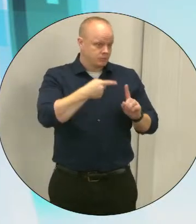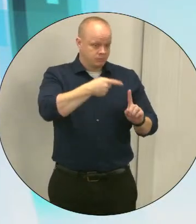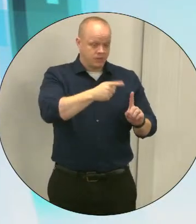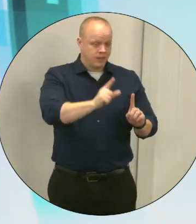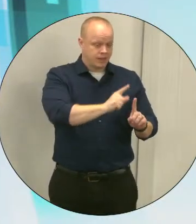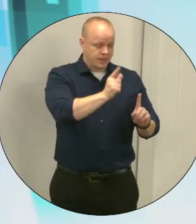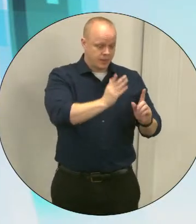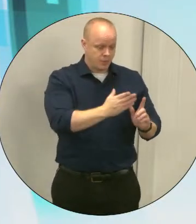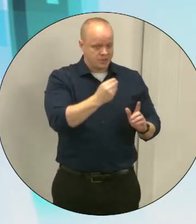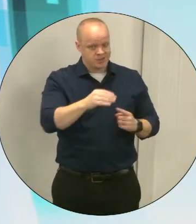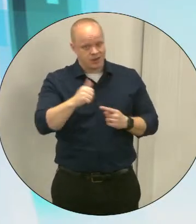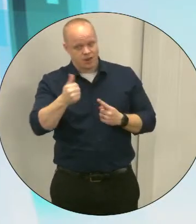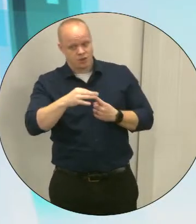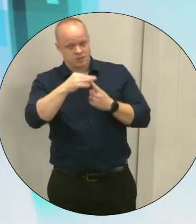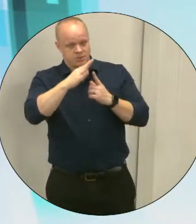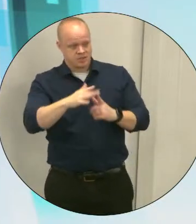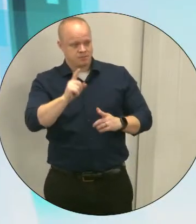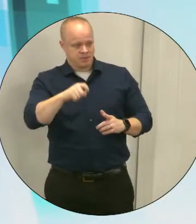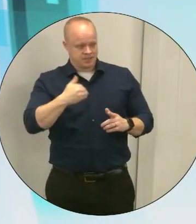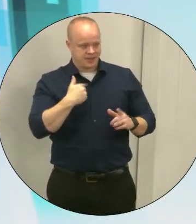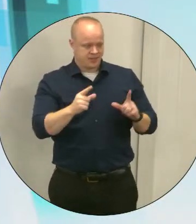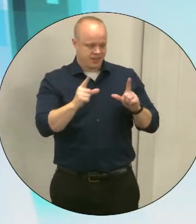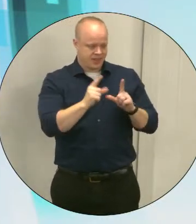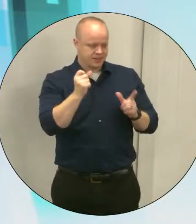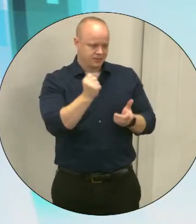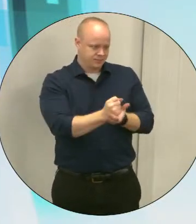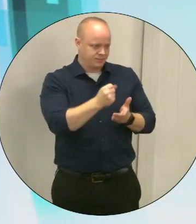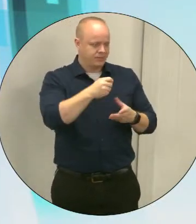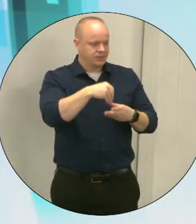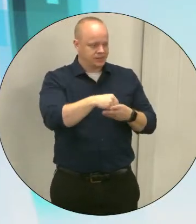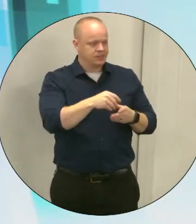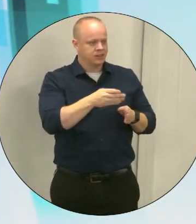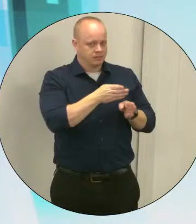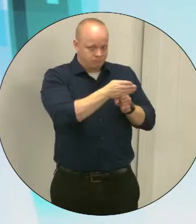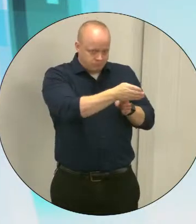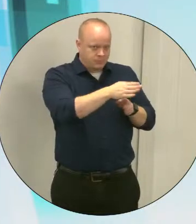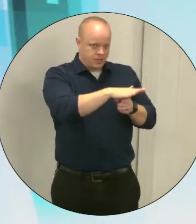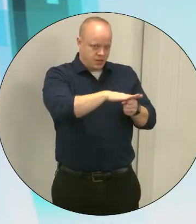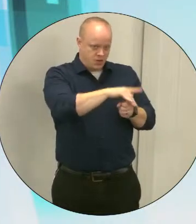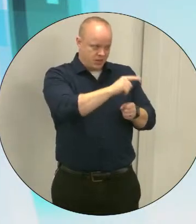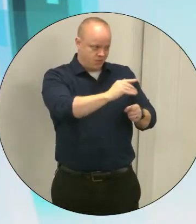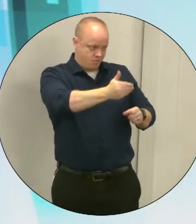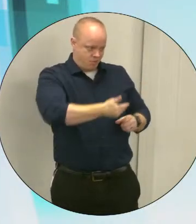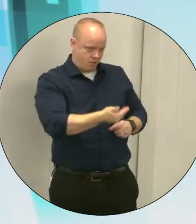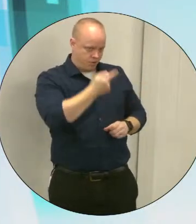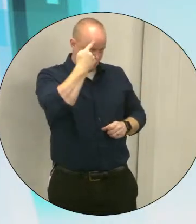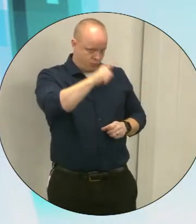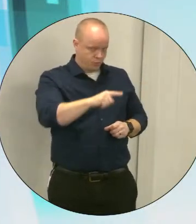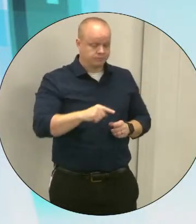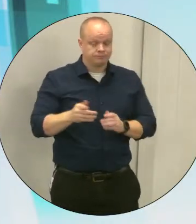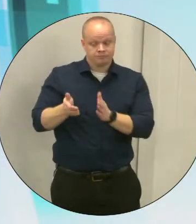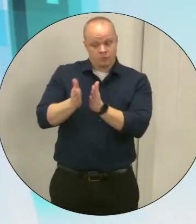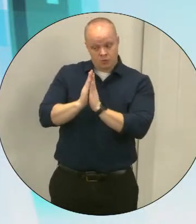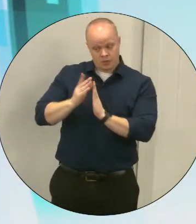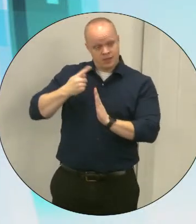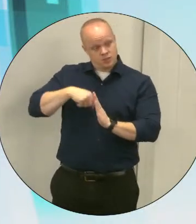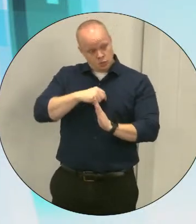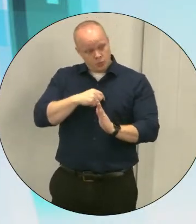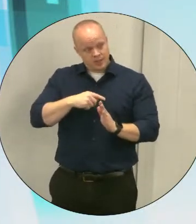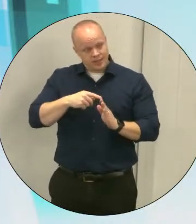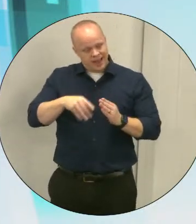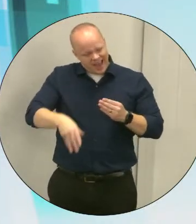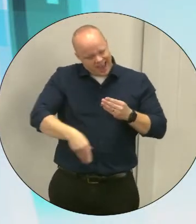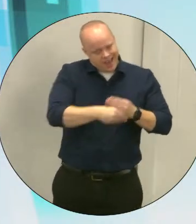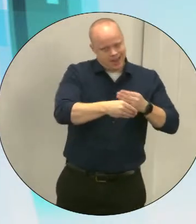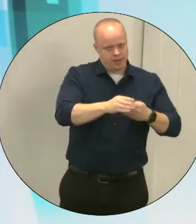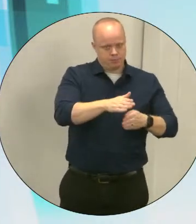and other specialists must have a licensed endorsement in the content area in which they are hired. The request is that we specifically add music